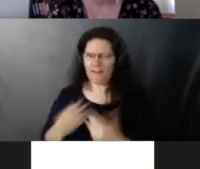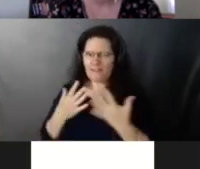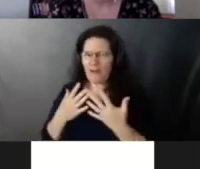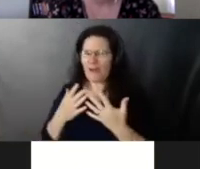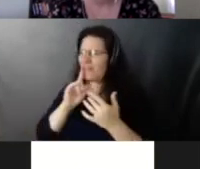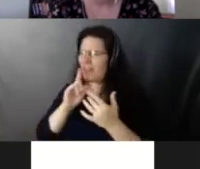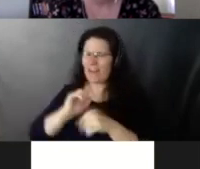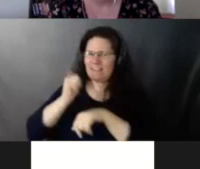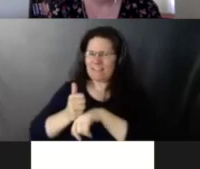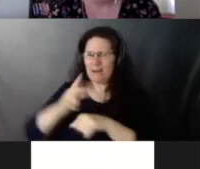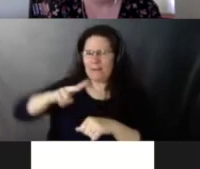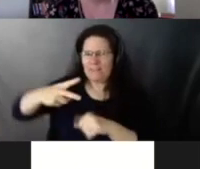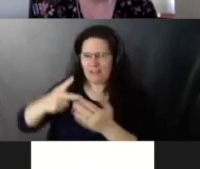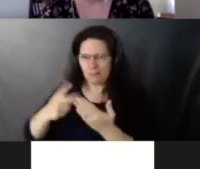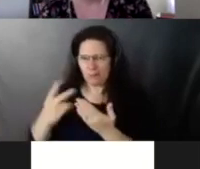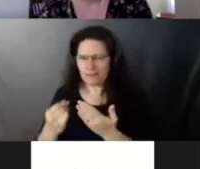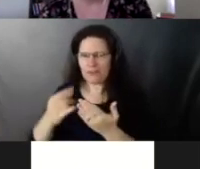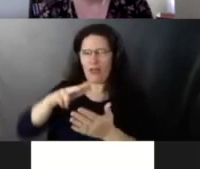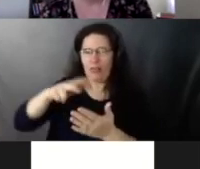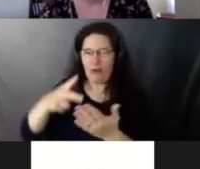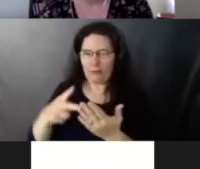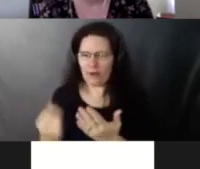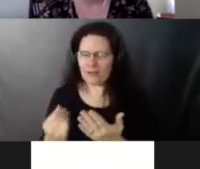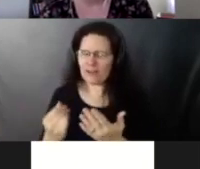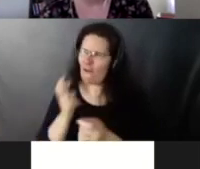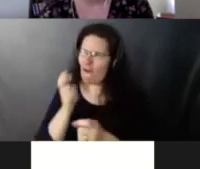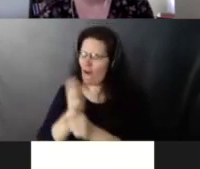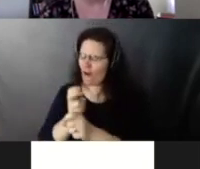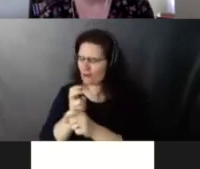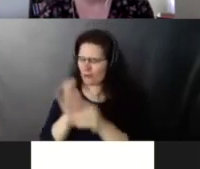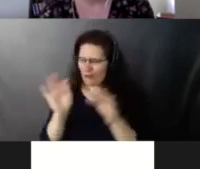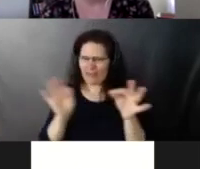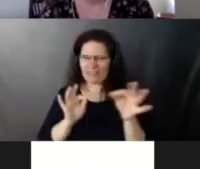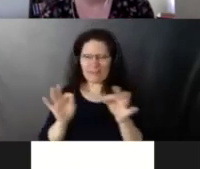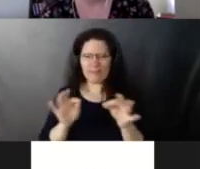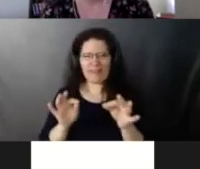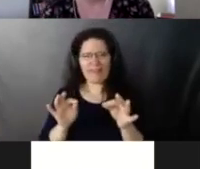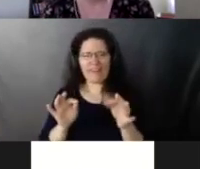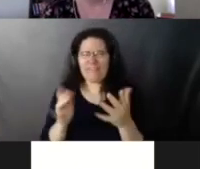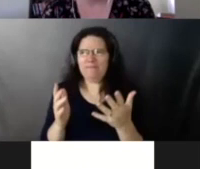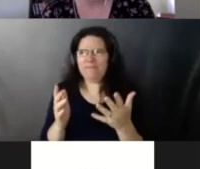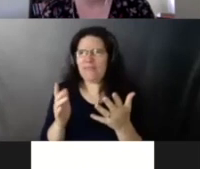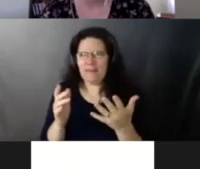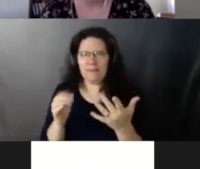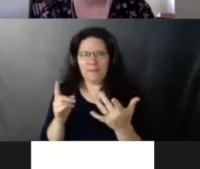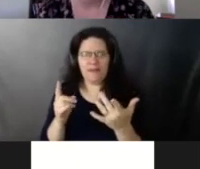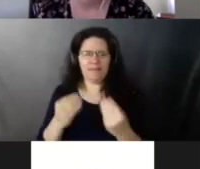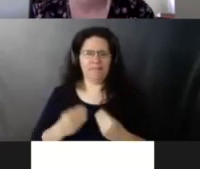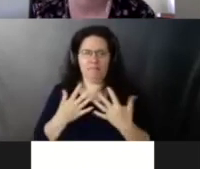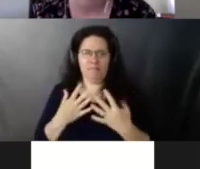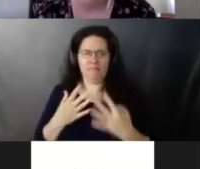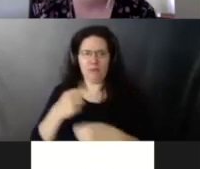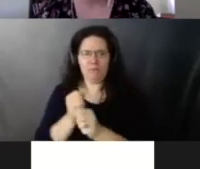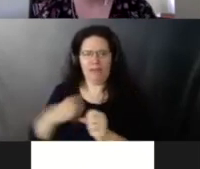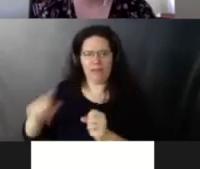it's kind of really hard for me to give words to my satisfaction. Yeah. Mm-hmm. That And makes